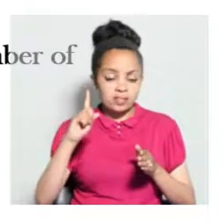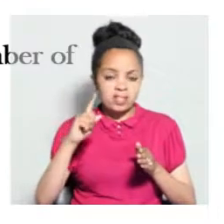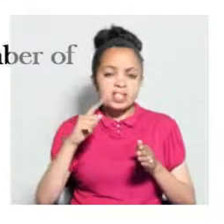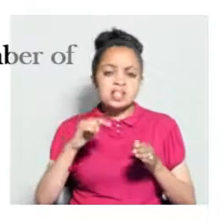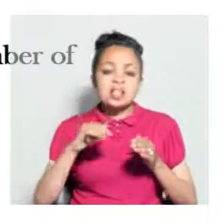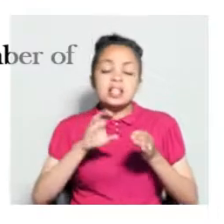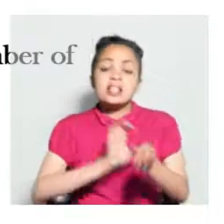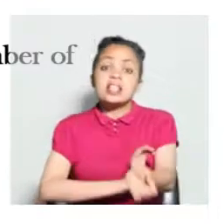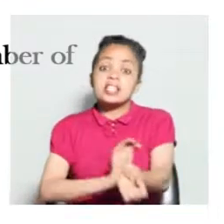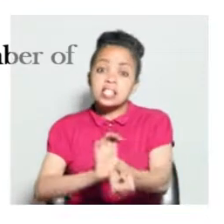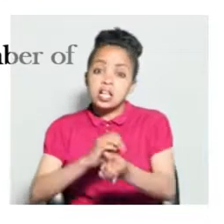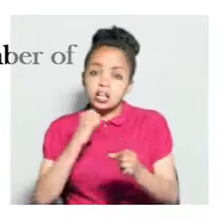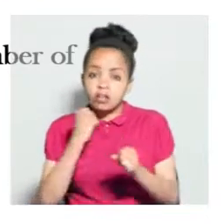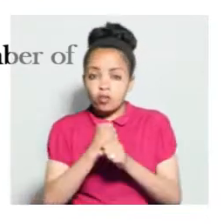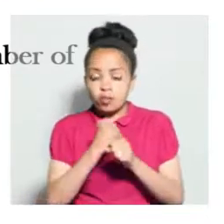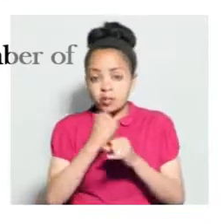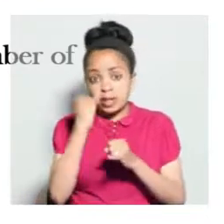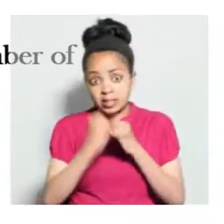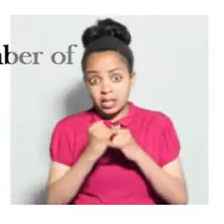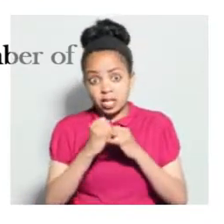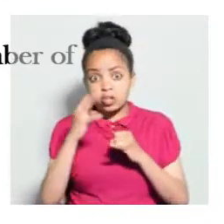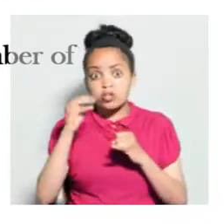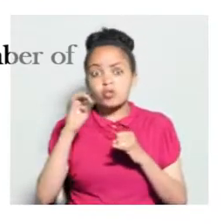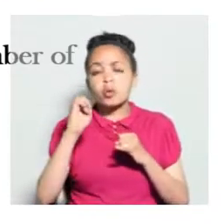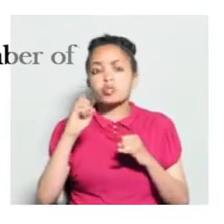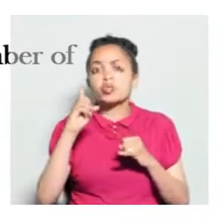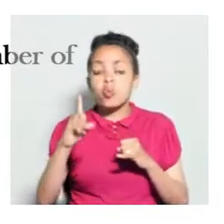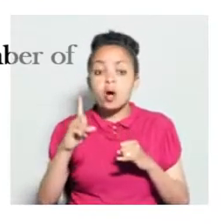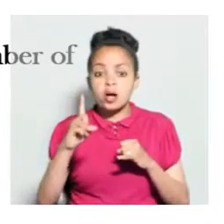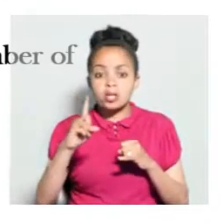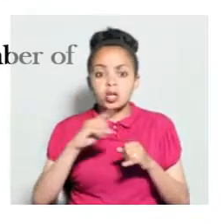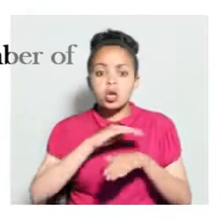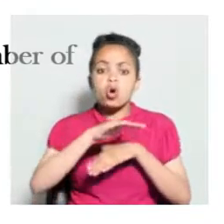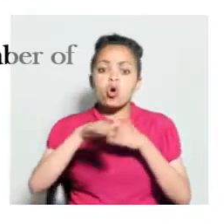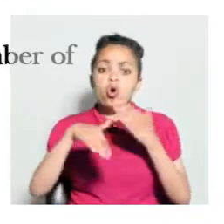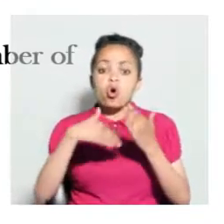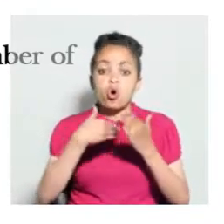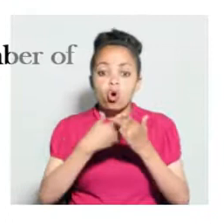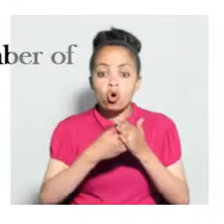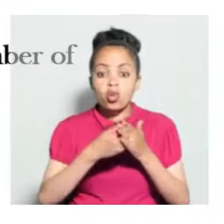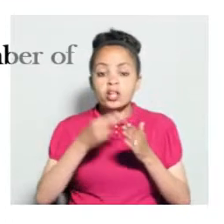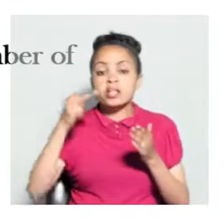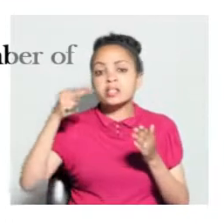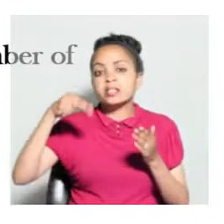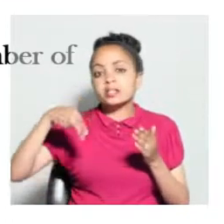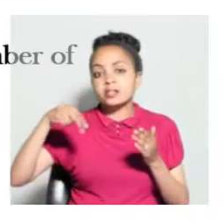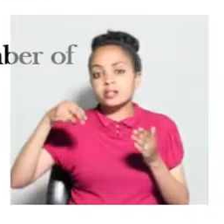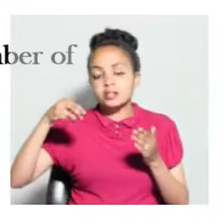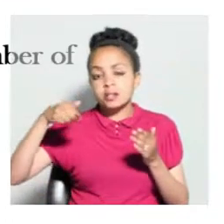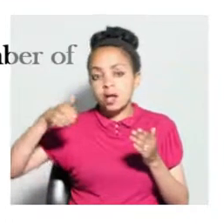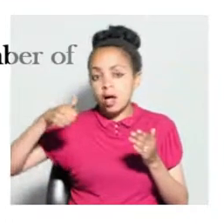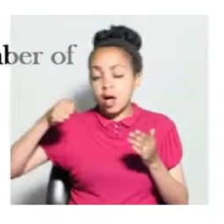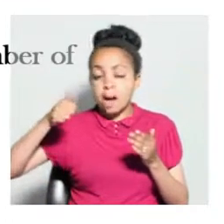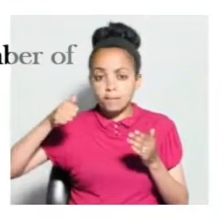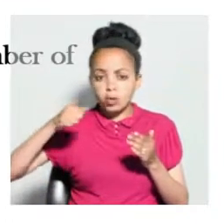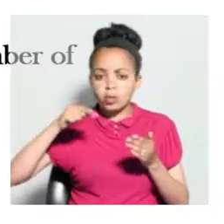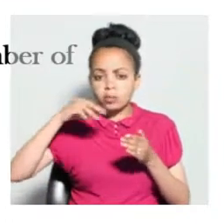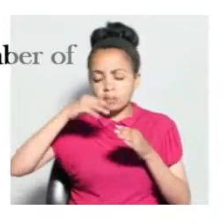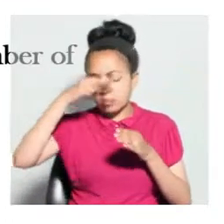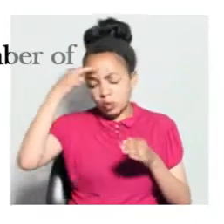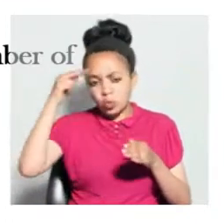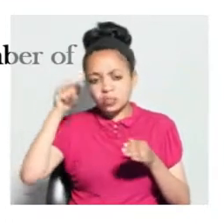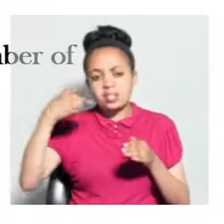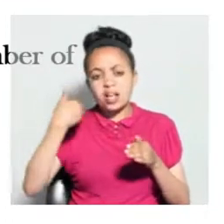The cell formed at the end of meiosis I is all haploid because it